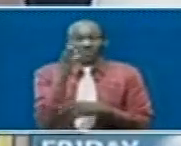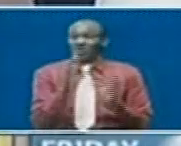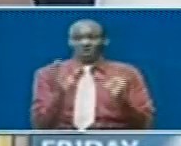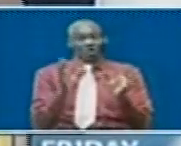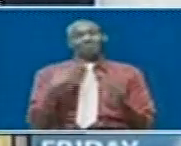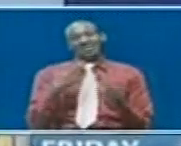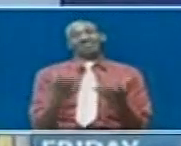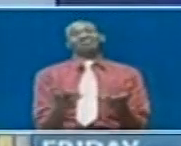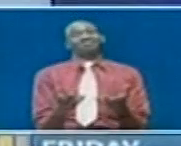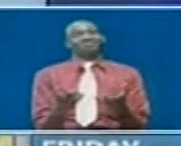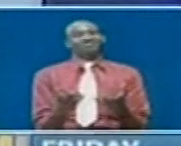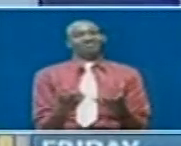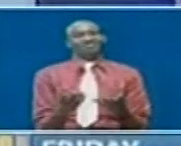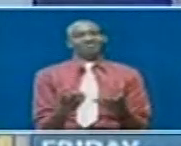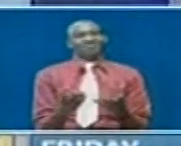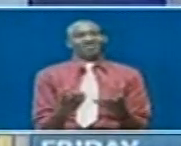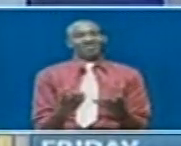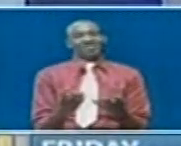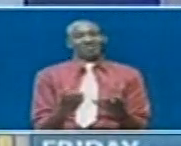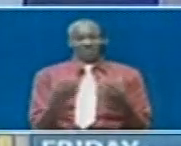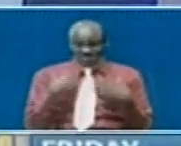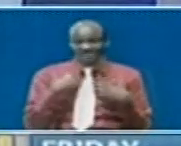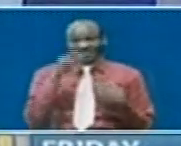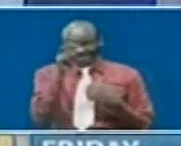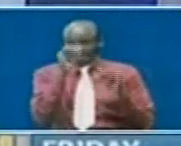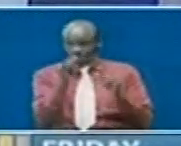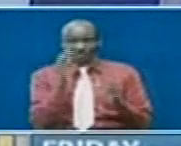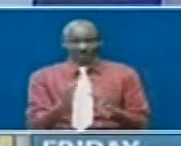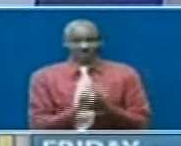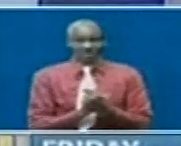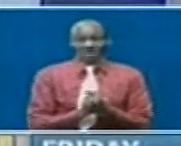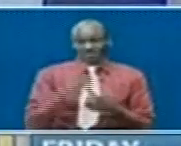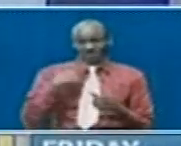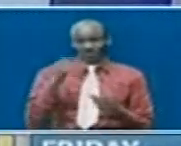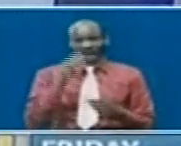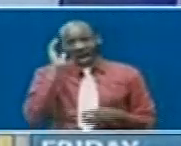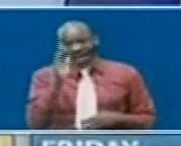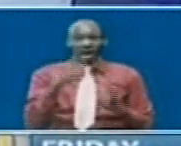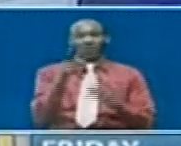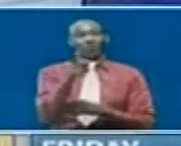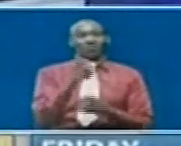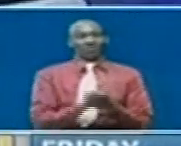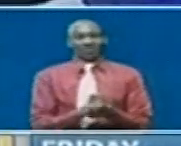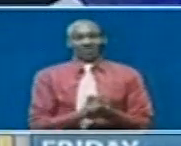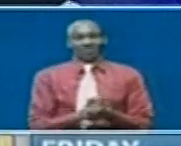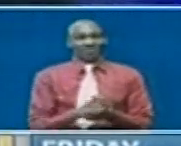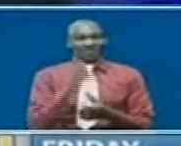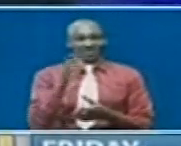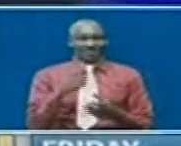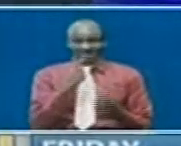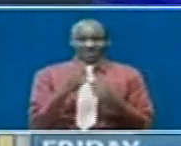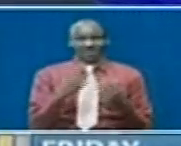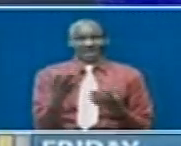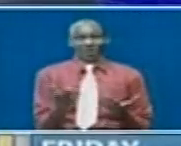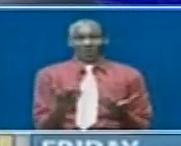friends. I just can't, like, if I see a new person, I wouldn't go, hi, how are you? What are you doing? No, I just stick to myself. I'll be